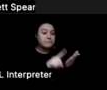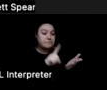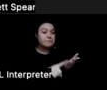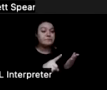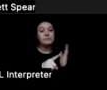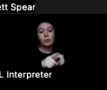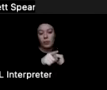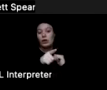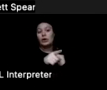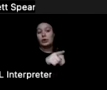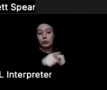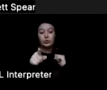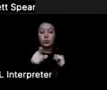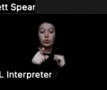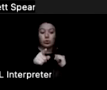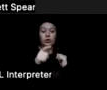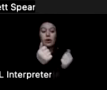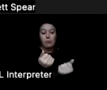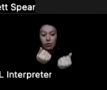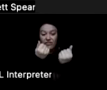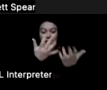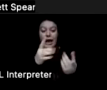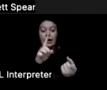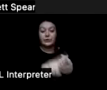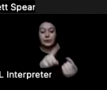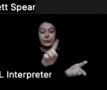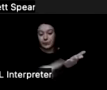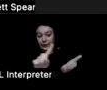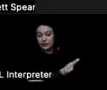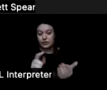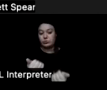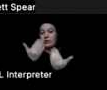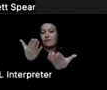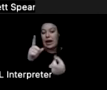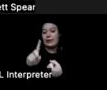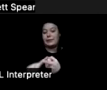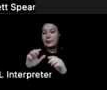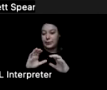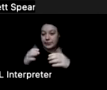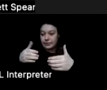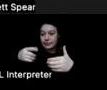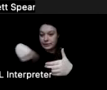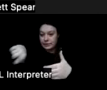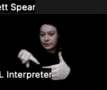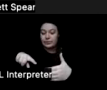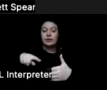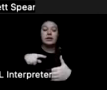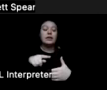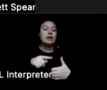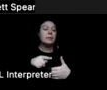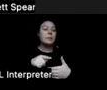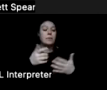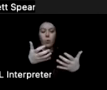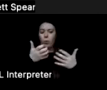and providing to your researchers and implementing in your research teams. And a lot of them are around making sure that the things